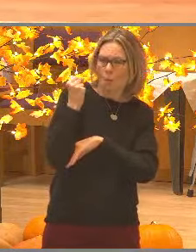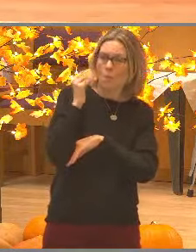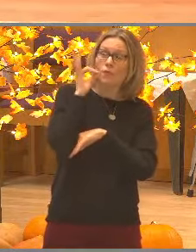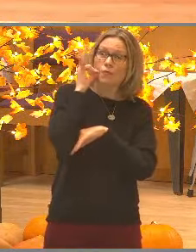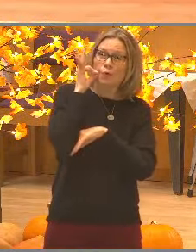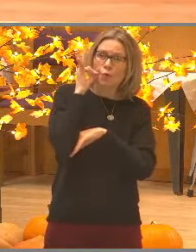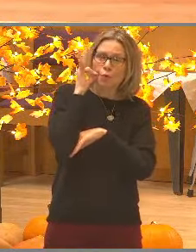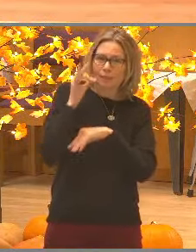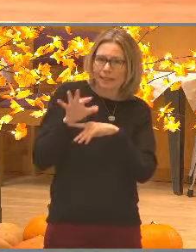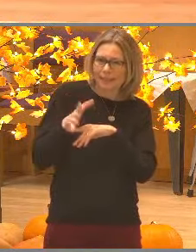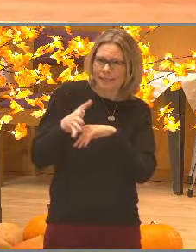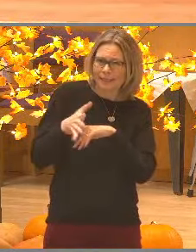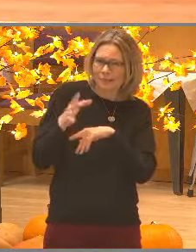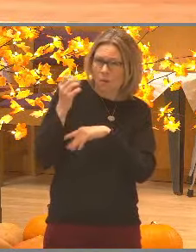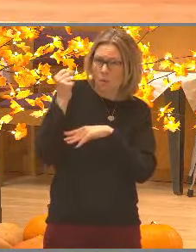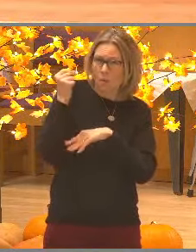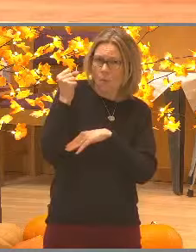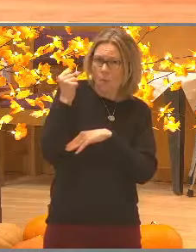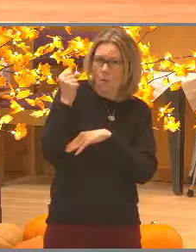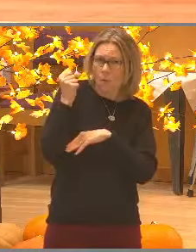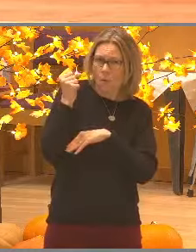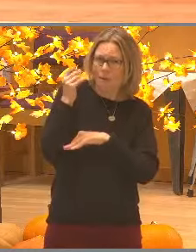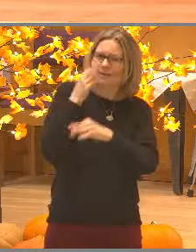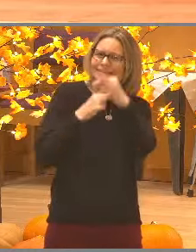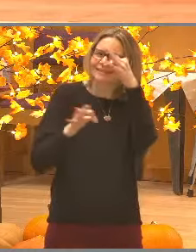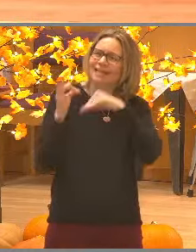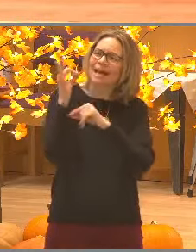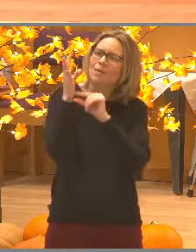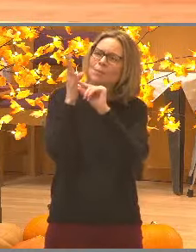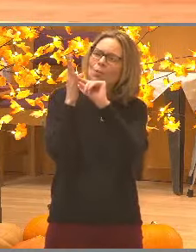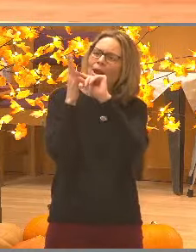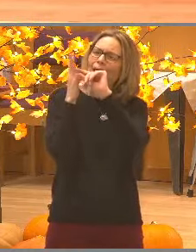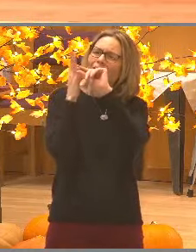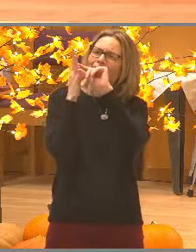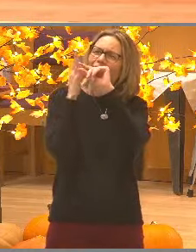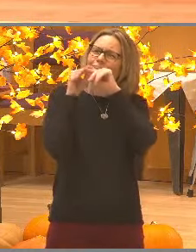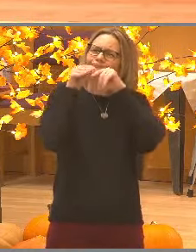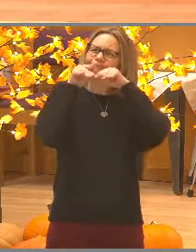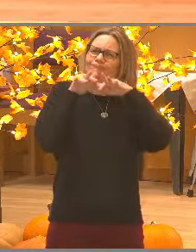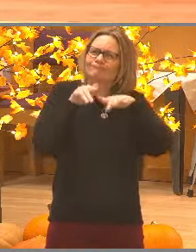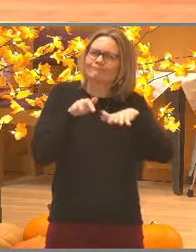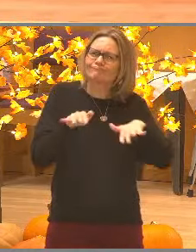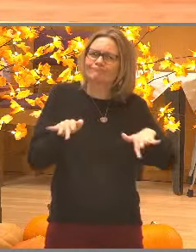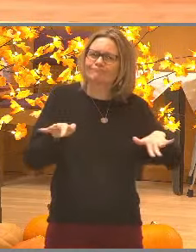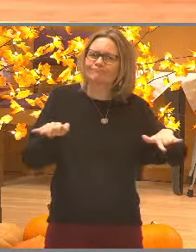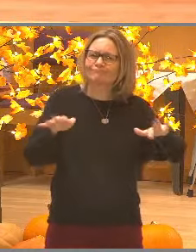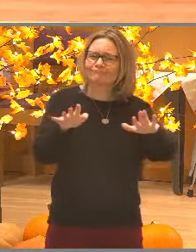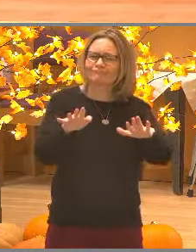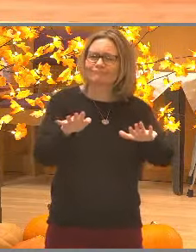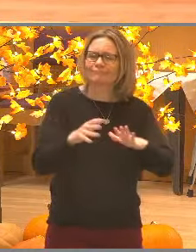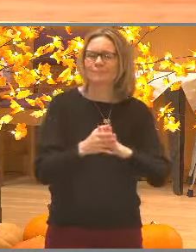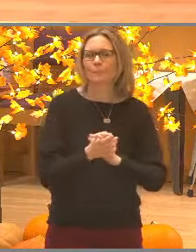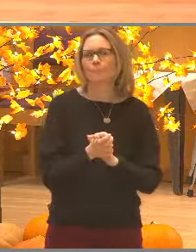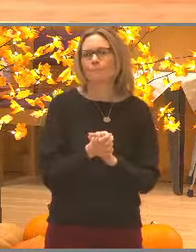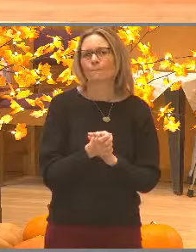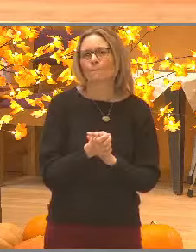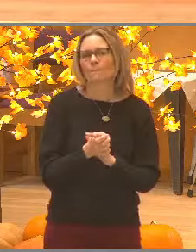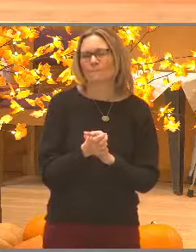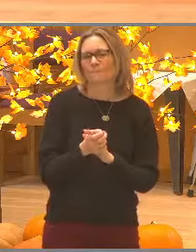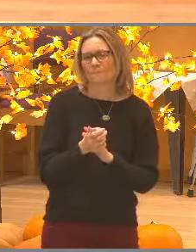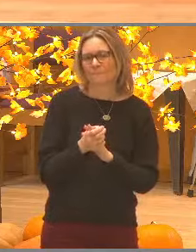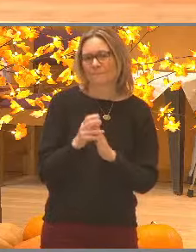to themselves. Branches extend and take the fruit far away from the tree, so